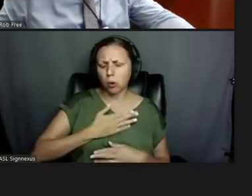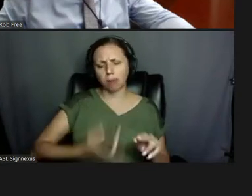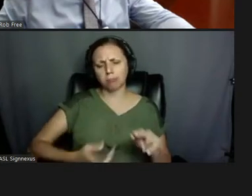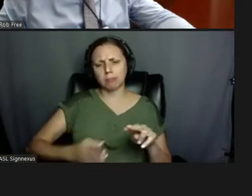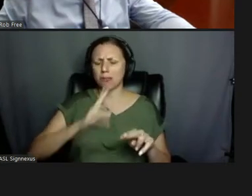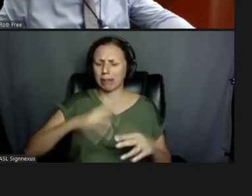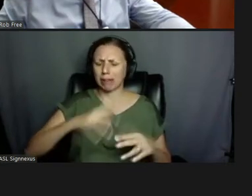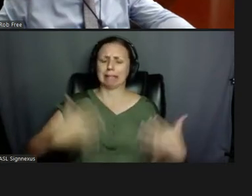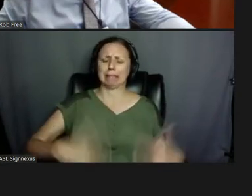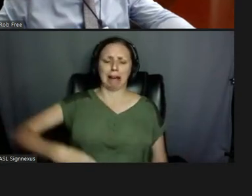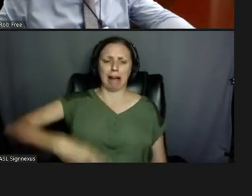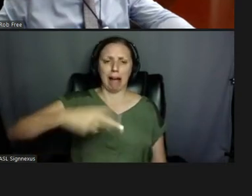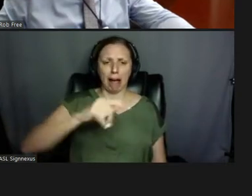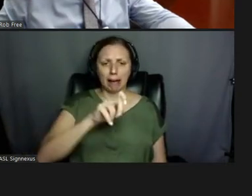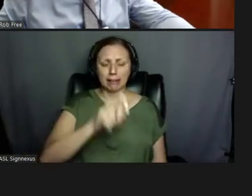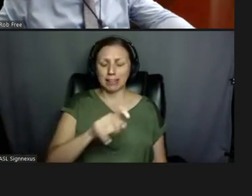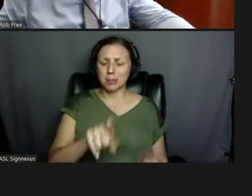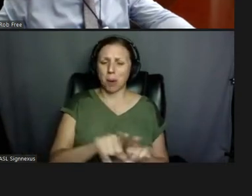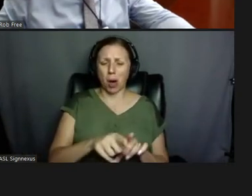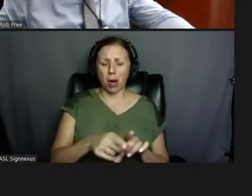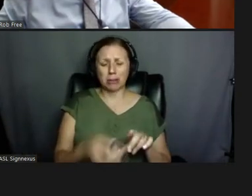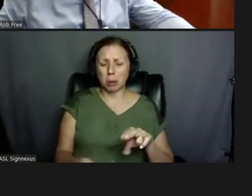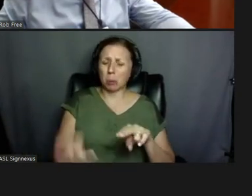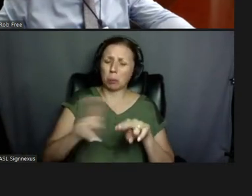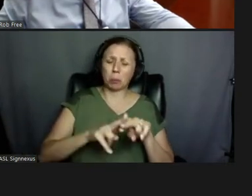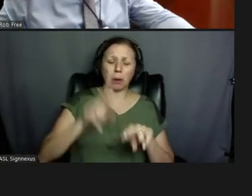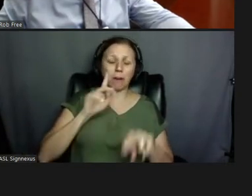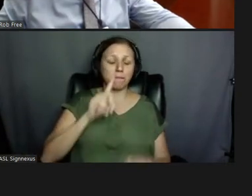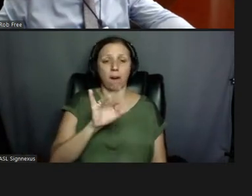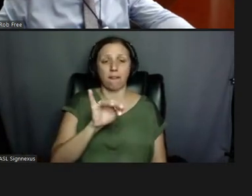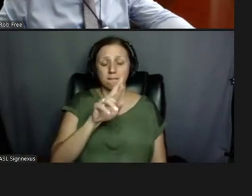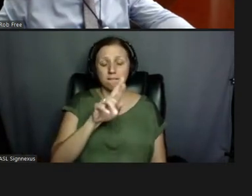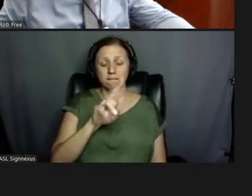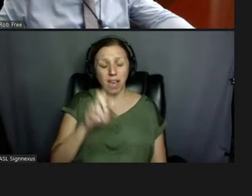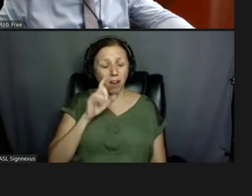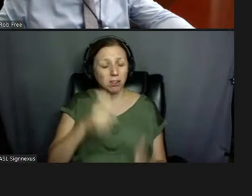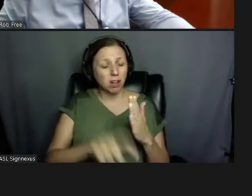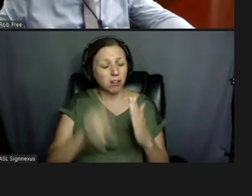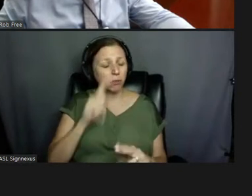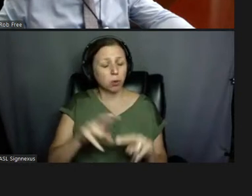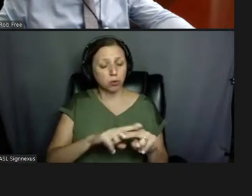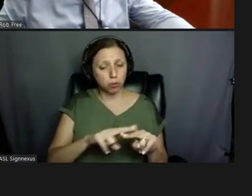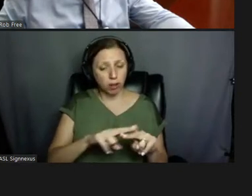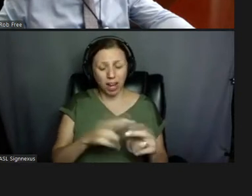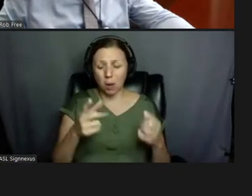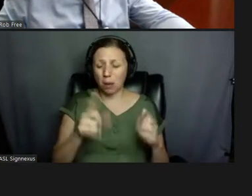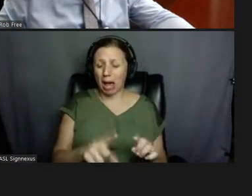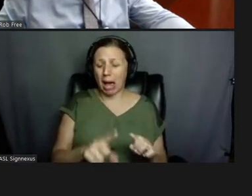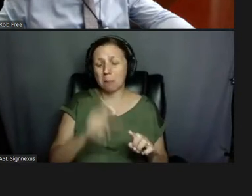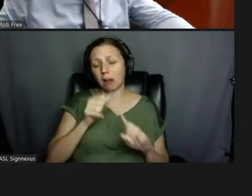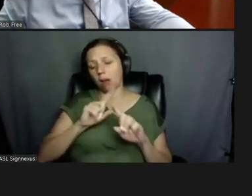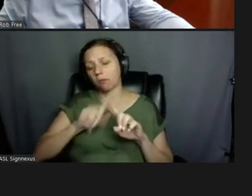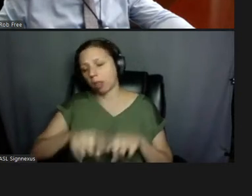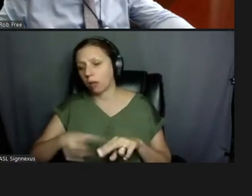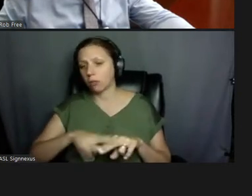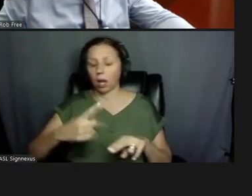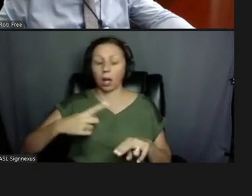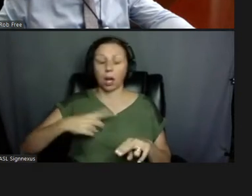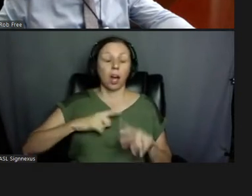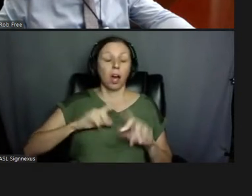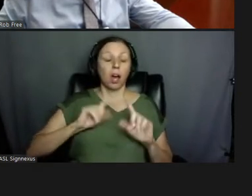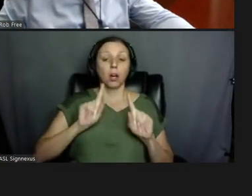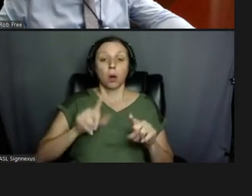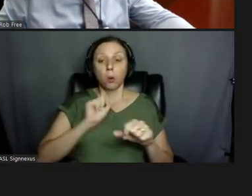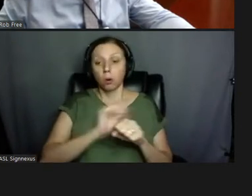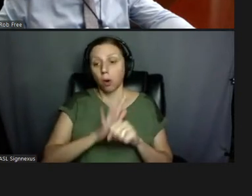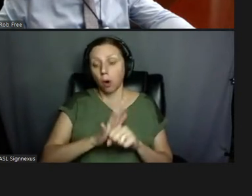fares in reliance of the frequency and expense nature of the trains. And even throughout the pandemic, we continue to commute to work using